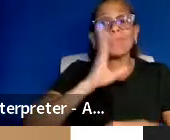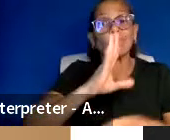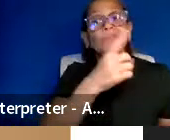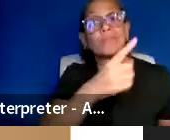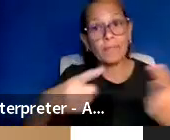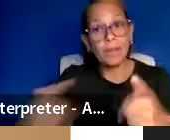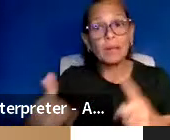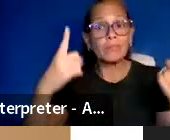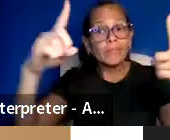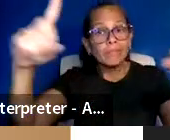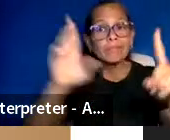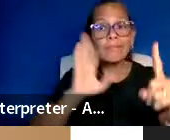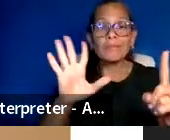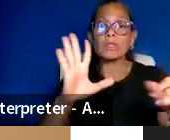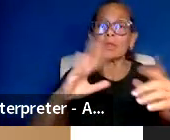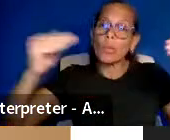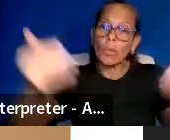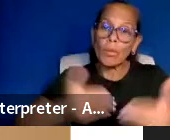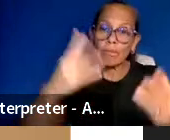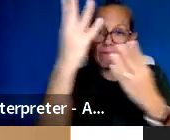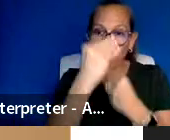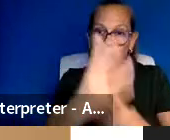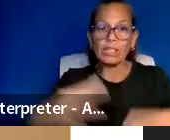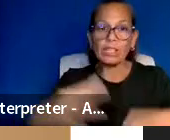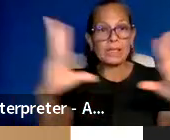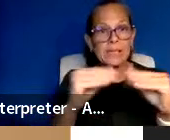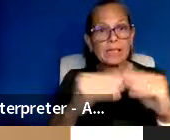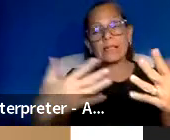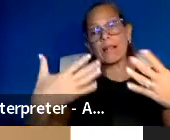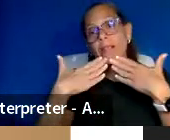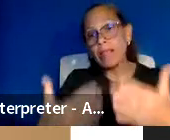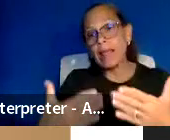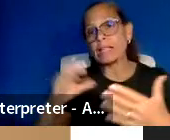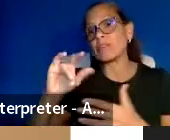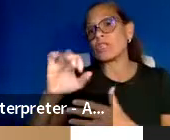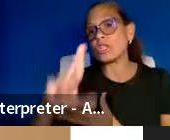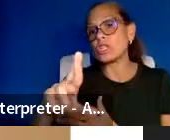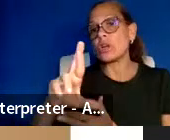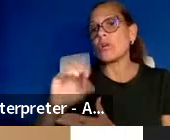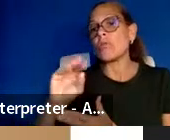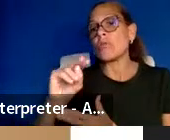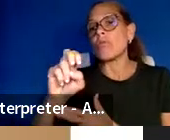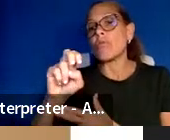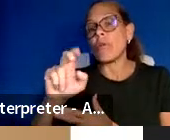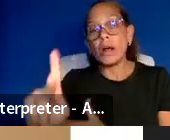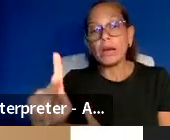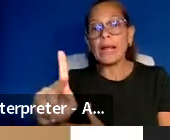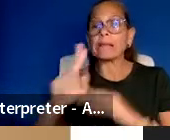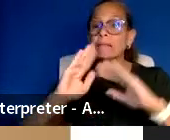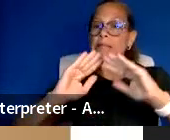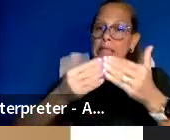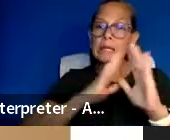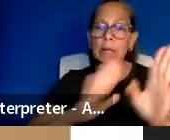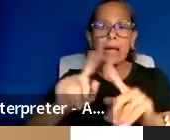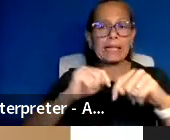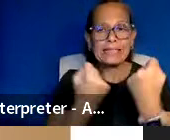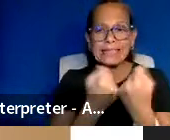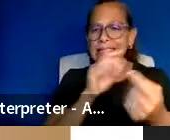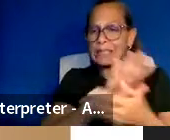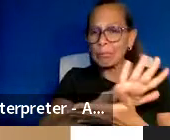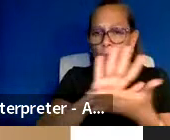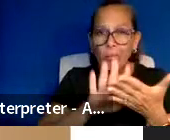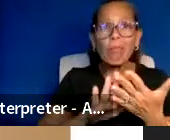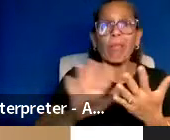to our information sessions. Special thanks to Chair Dan Garodnick and the city planning team for all of your great